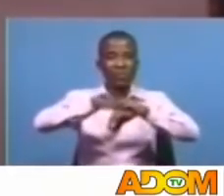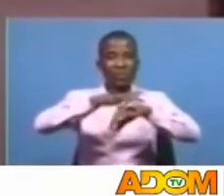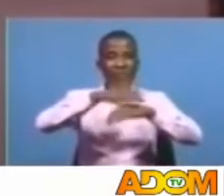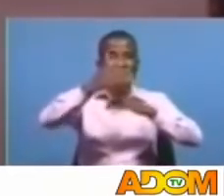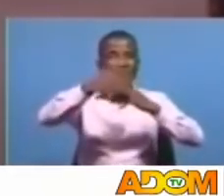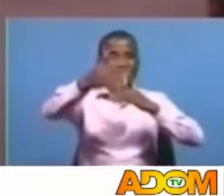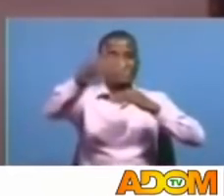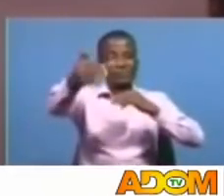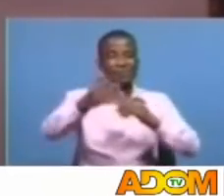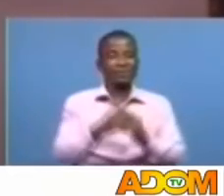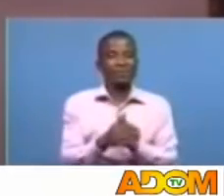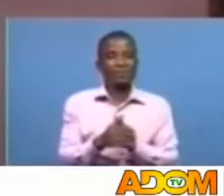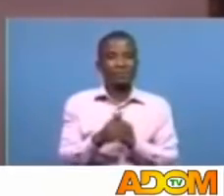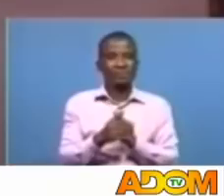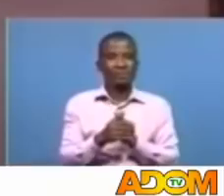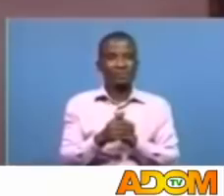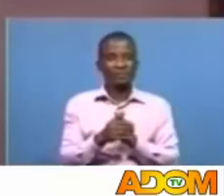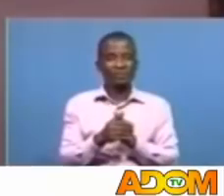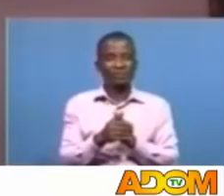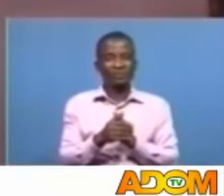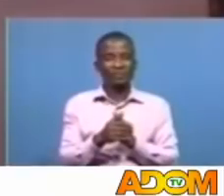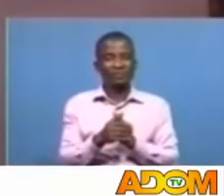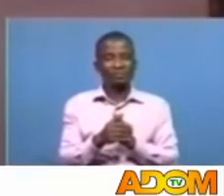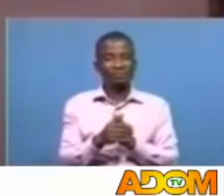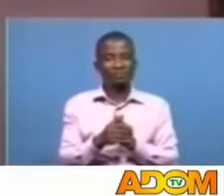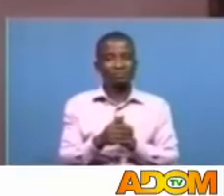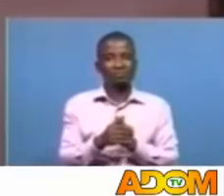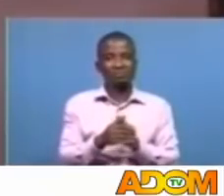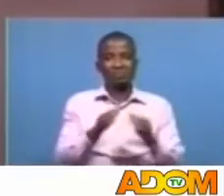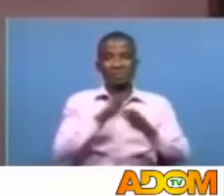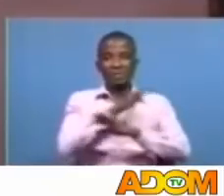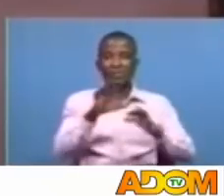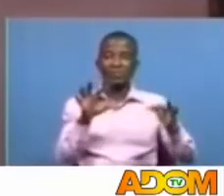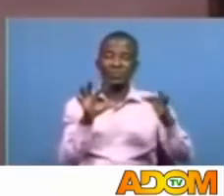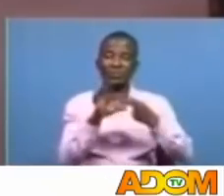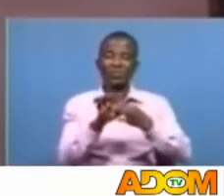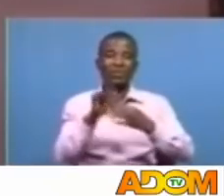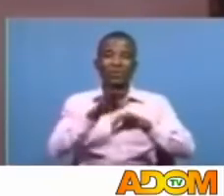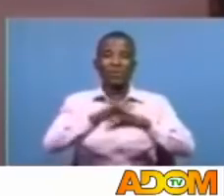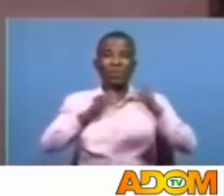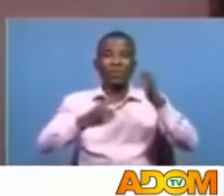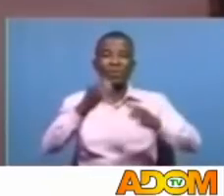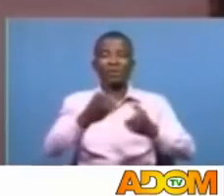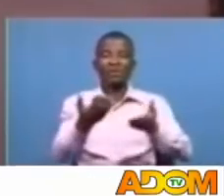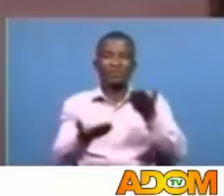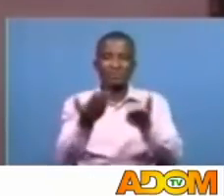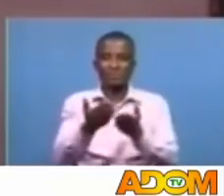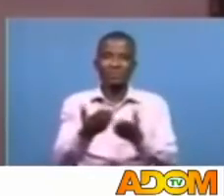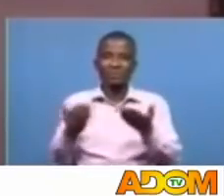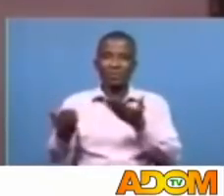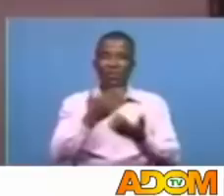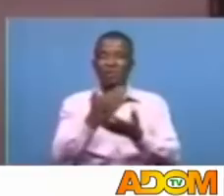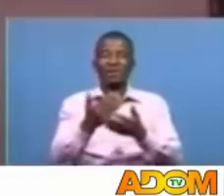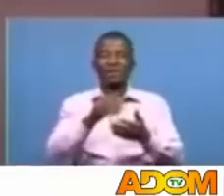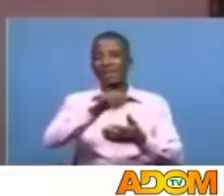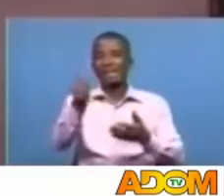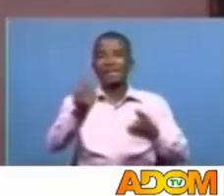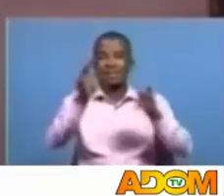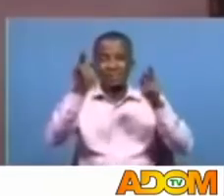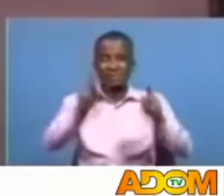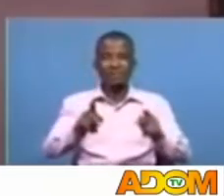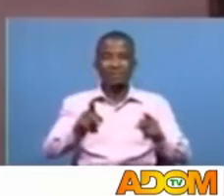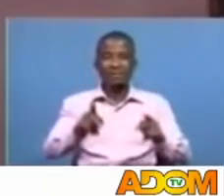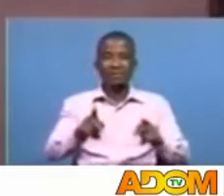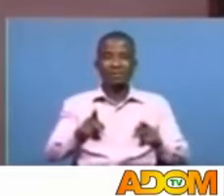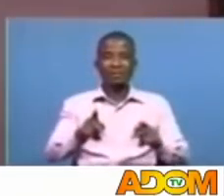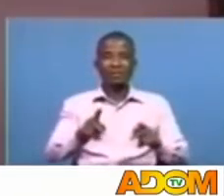nothing to do with the issues before this honorable court as to whether any person,